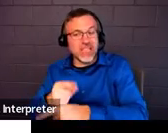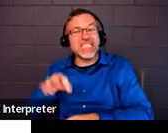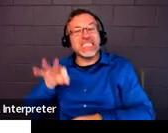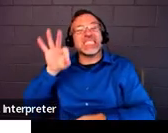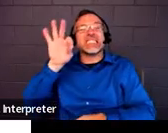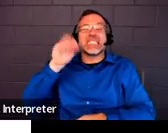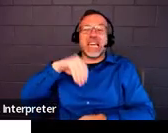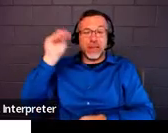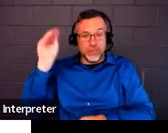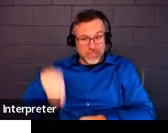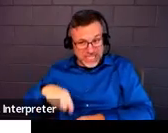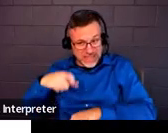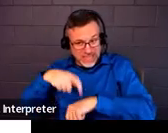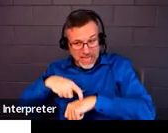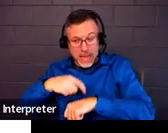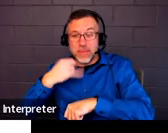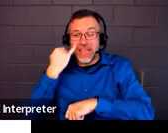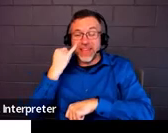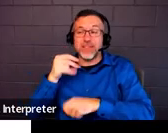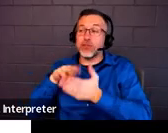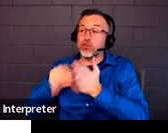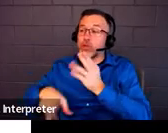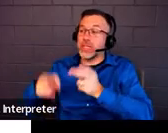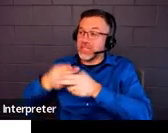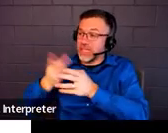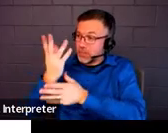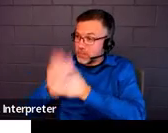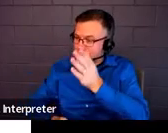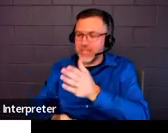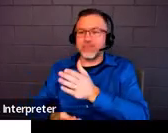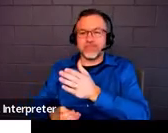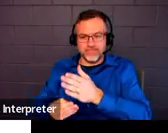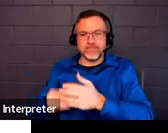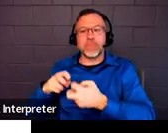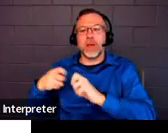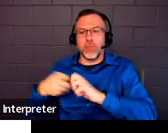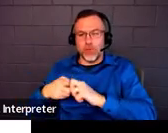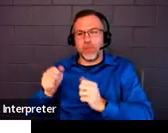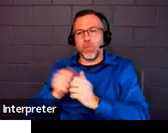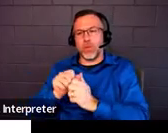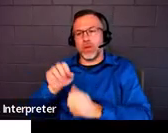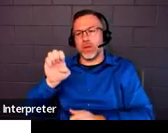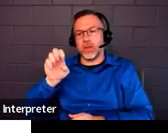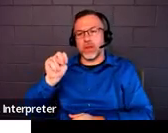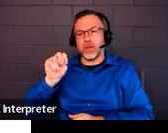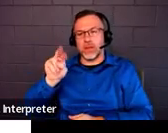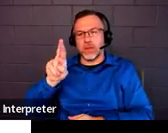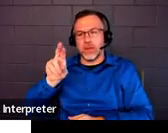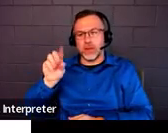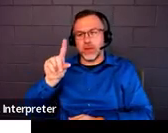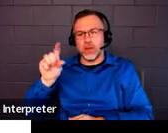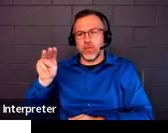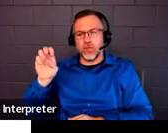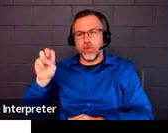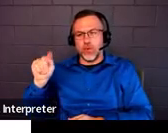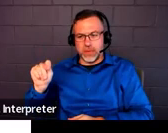the platform, it's an enrollment issue. And you will need to reach out to me directly if that